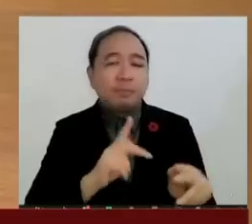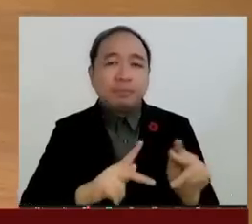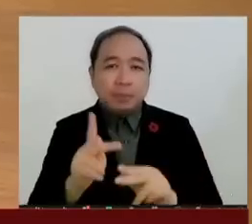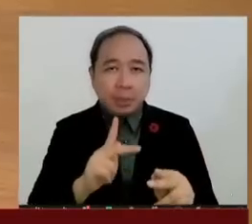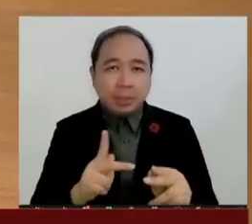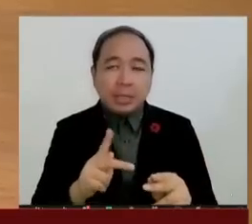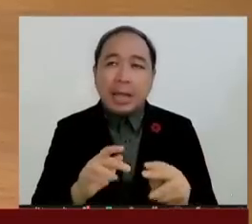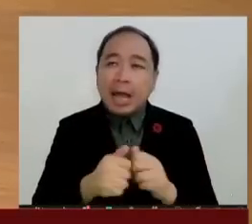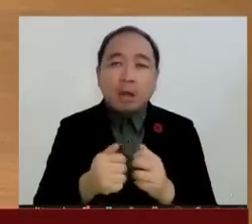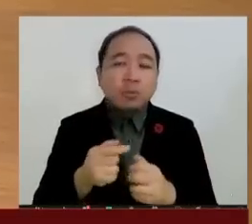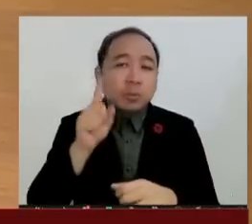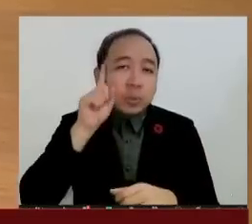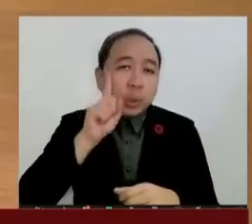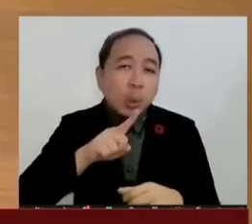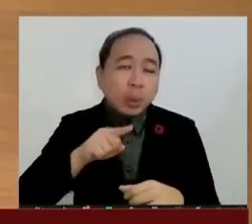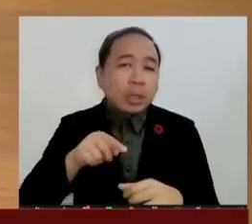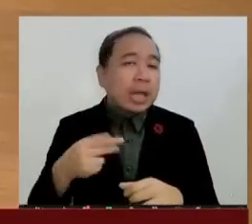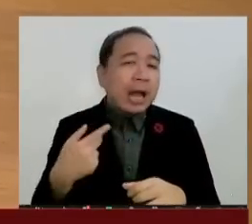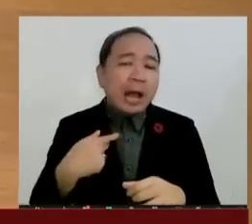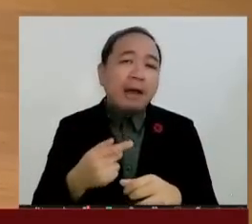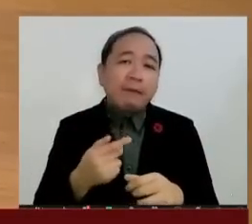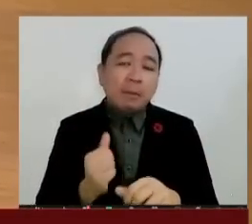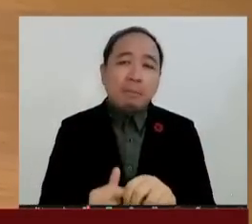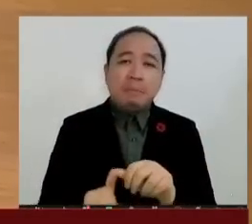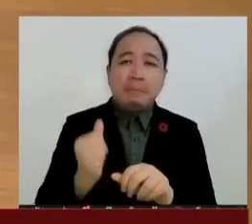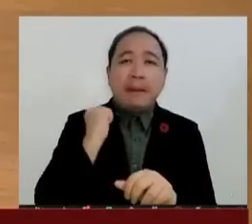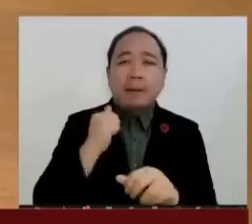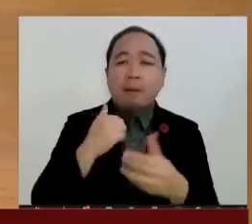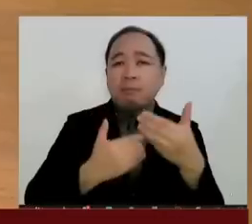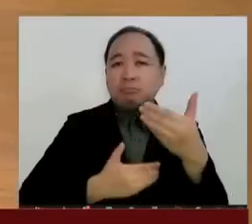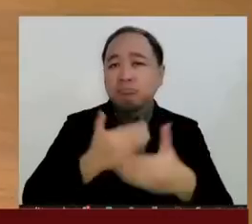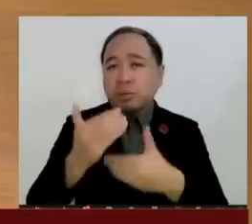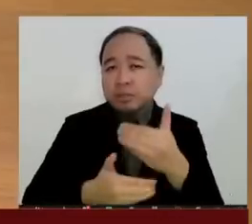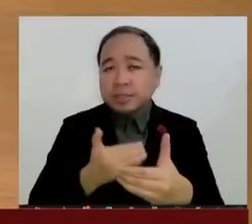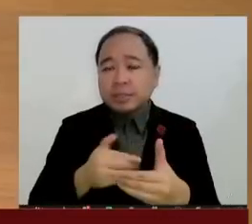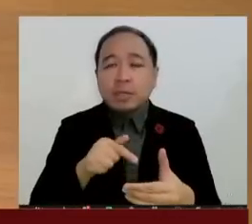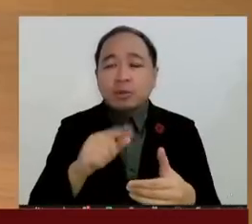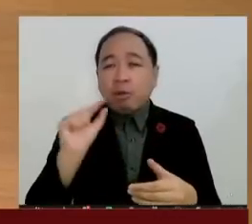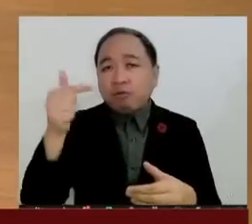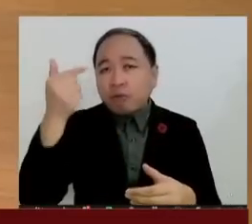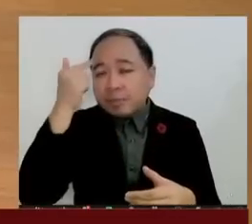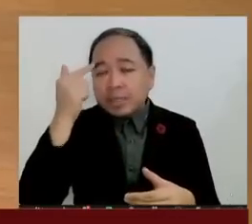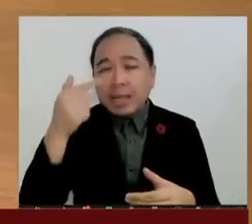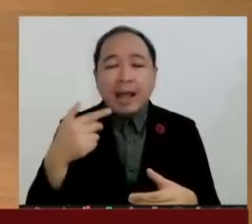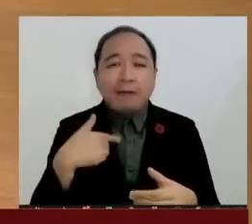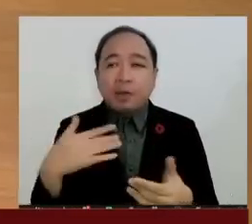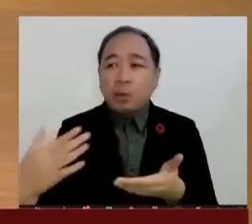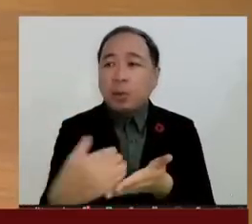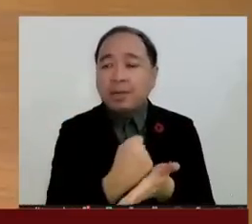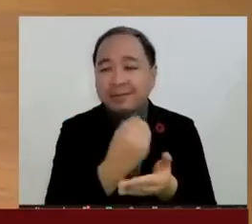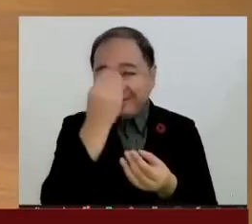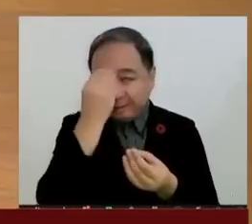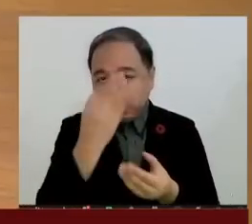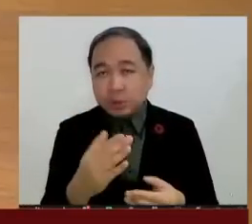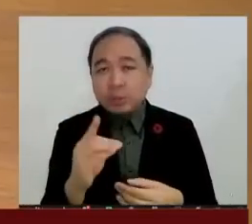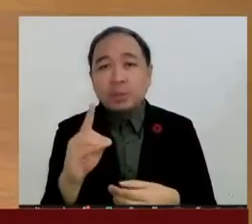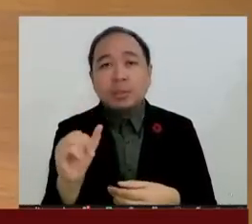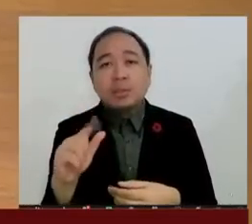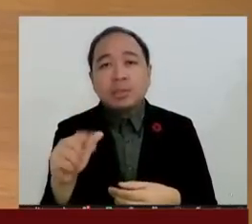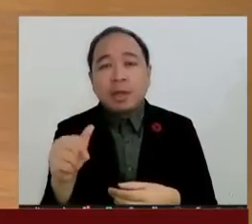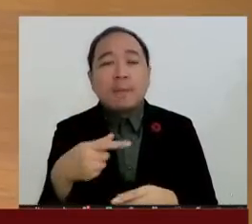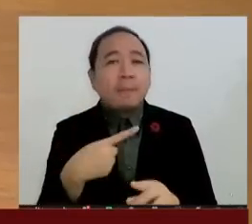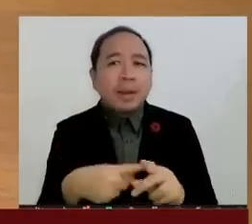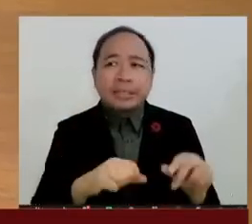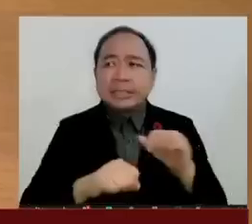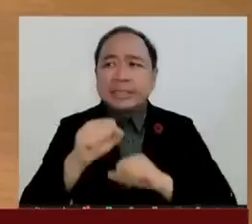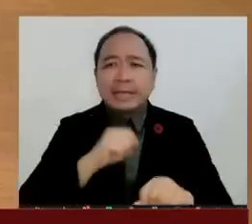functions. Digitalization will support the government's data-driven and science-based planning and decision-making. It is the greatest,